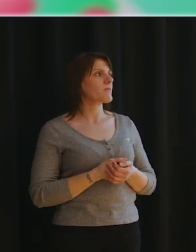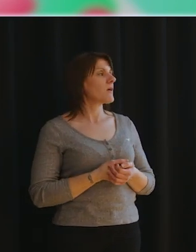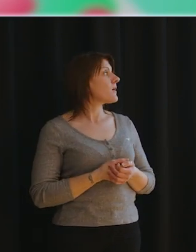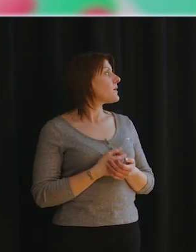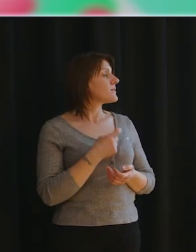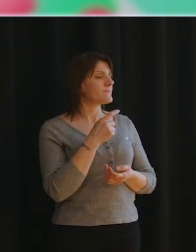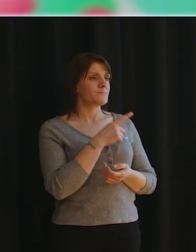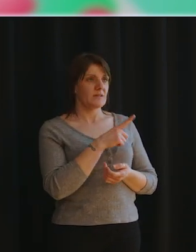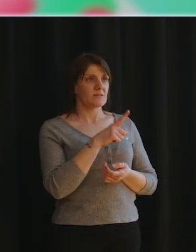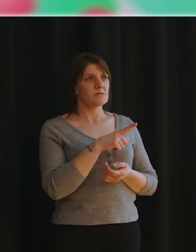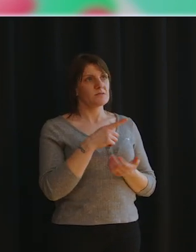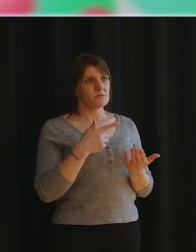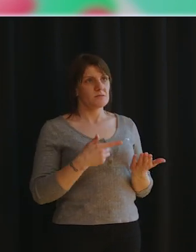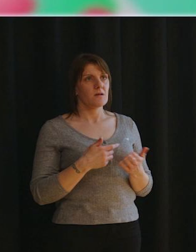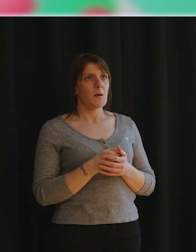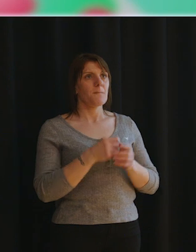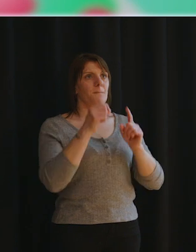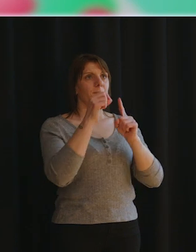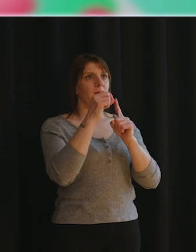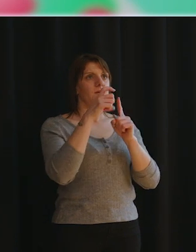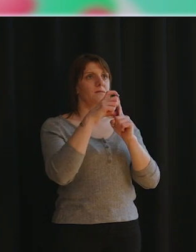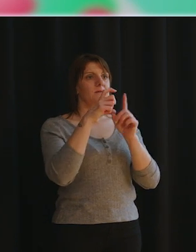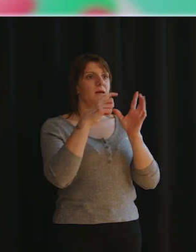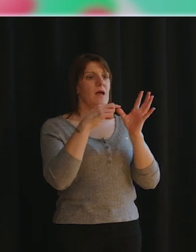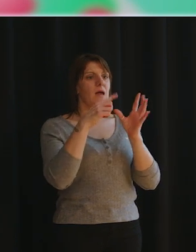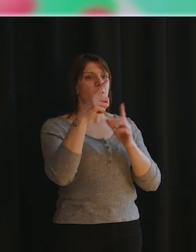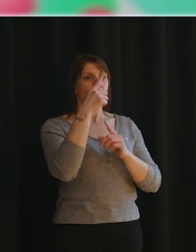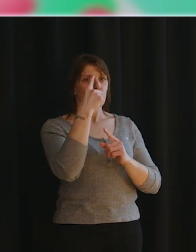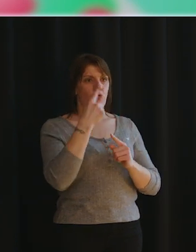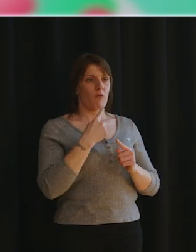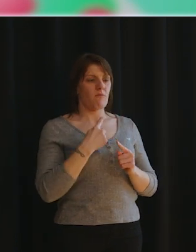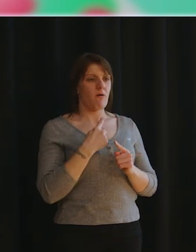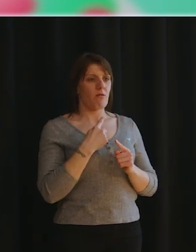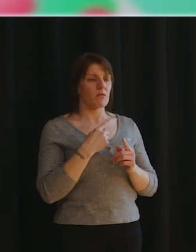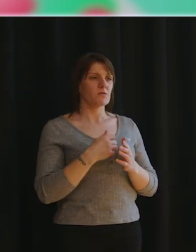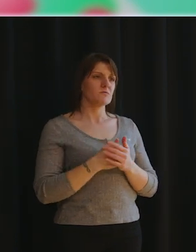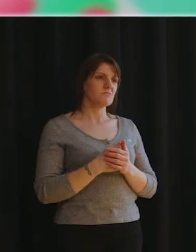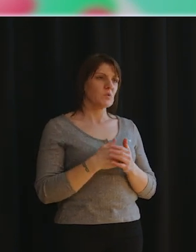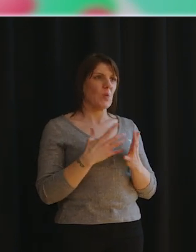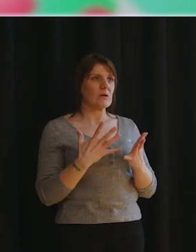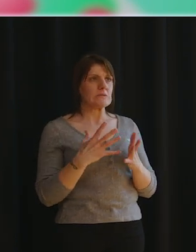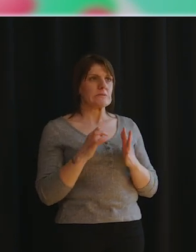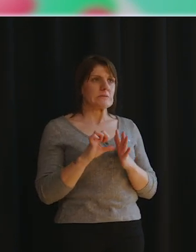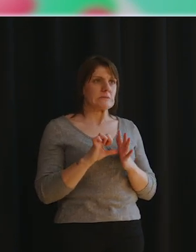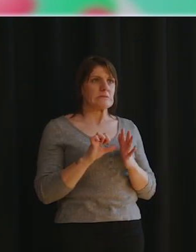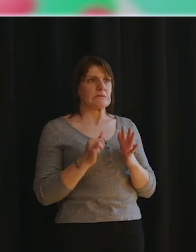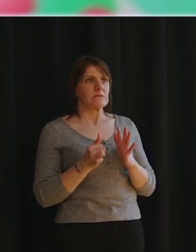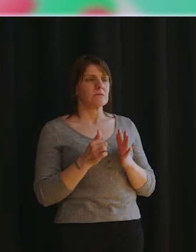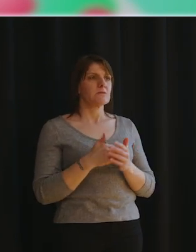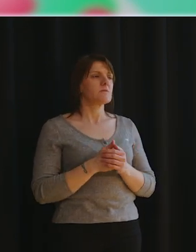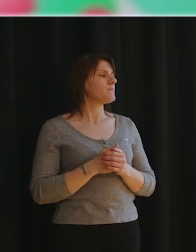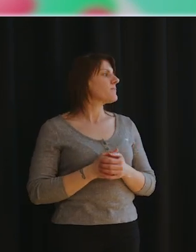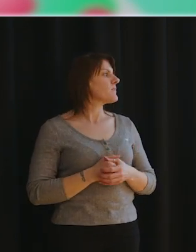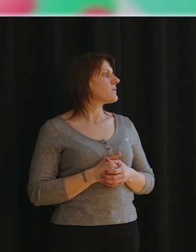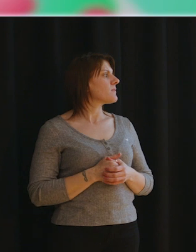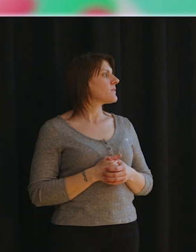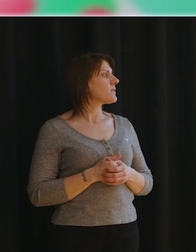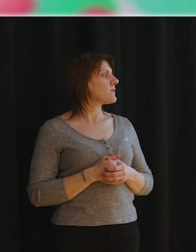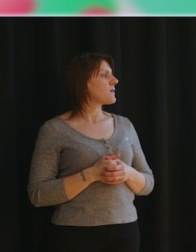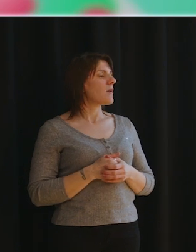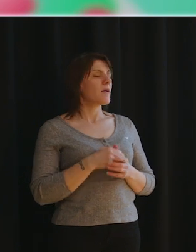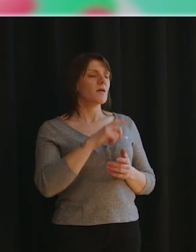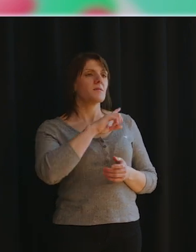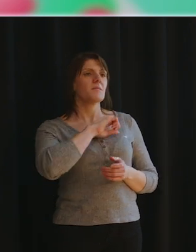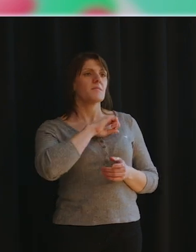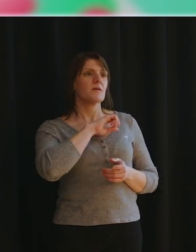This is where the PDA profile is quite contentious. And this is because there is